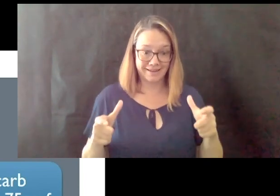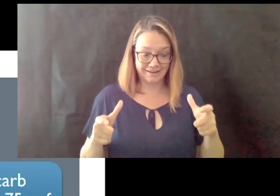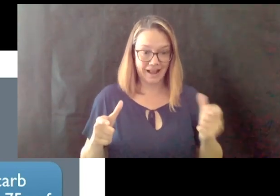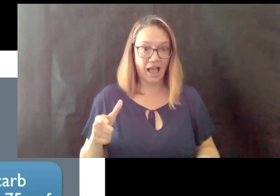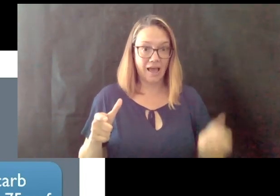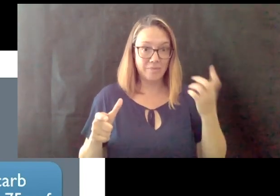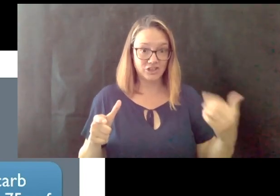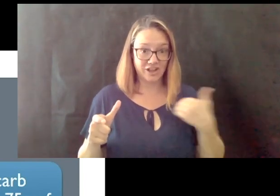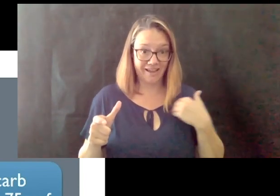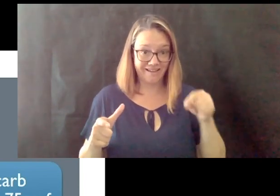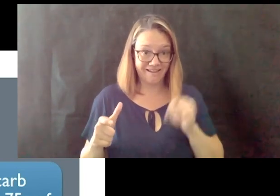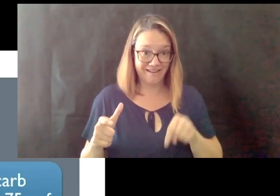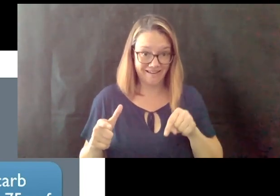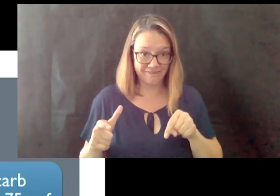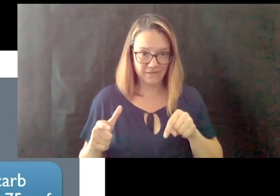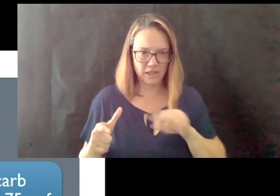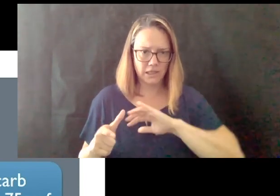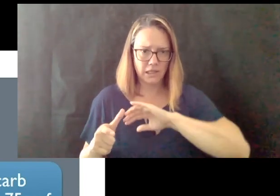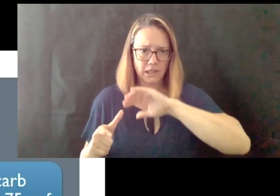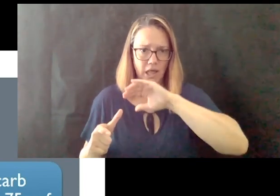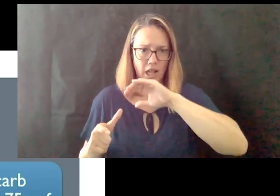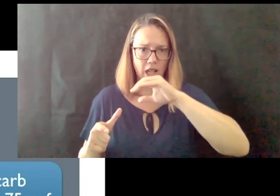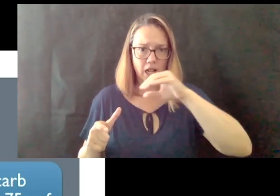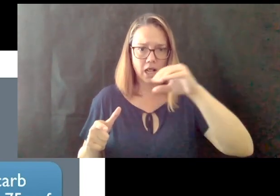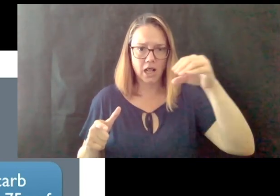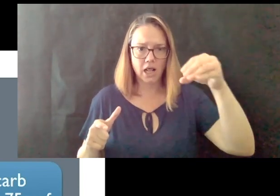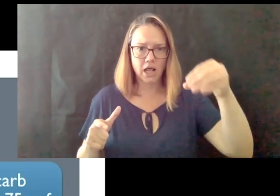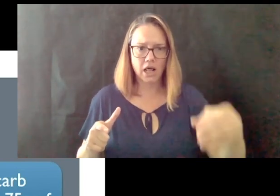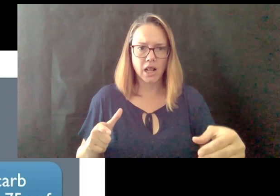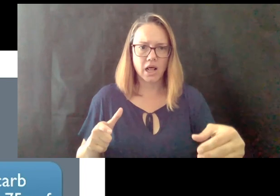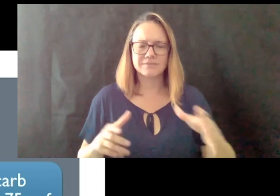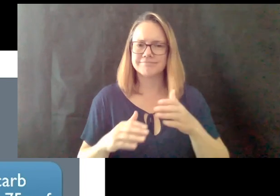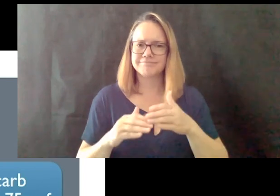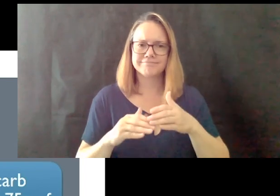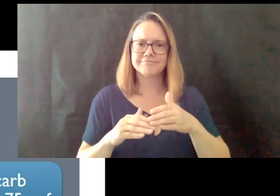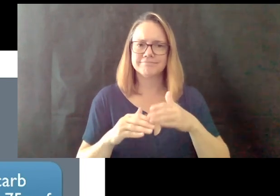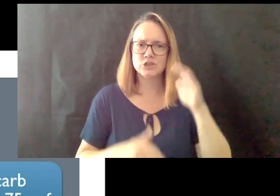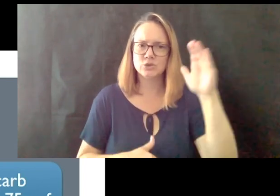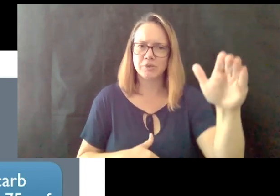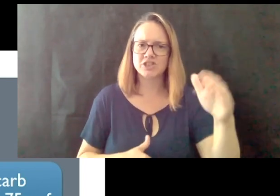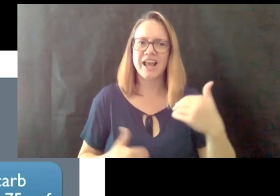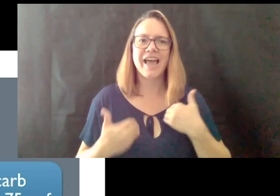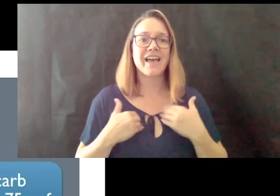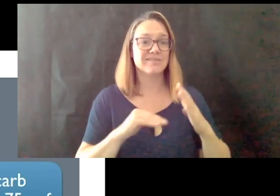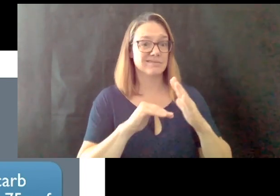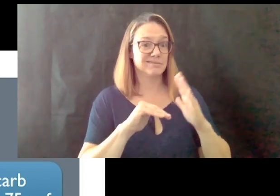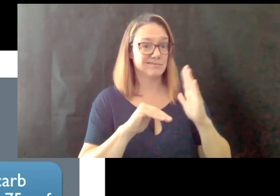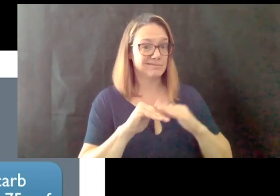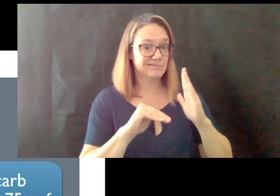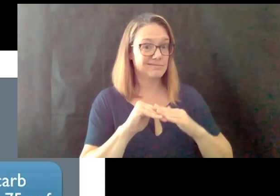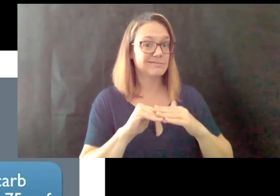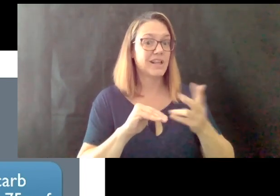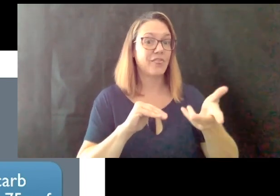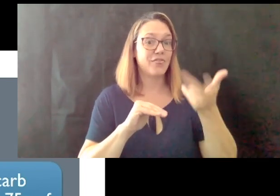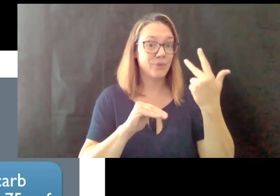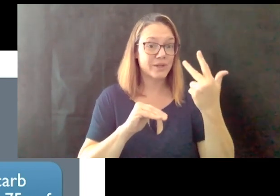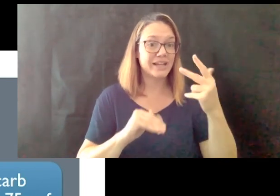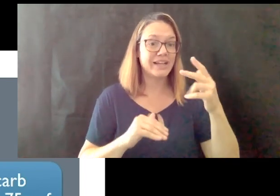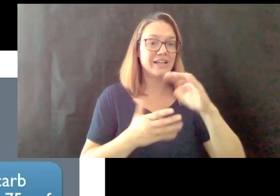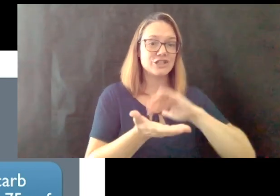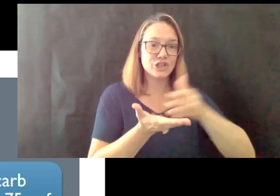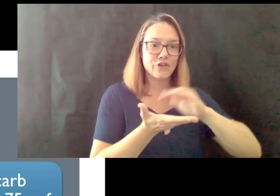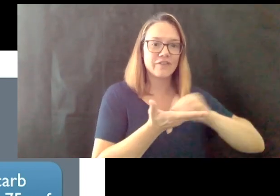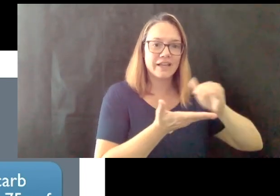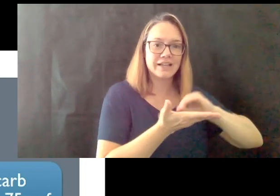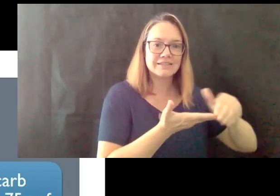down at my plate that I actually served up, and I can see that I have well over a cup of pasta. So I know I have at least 3